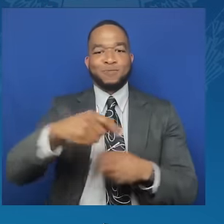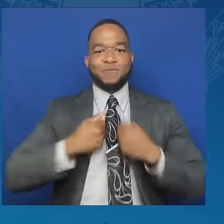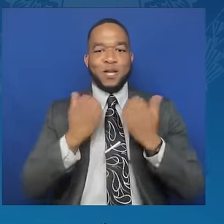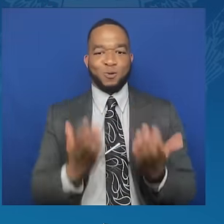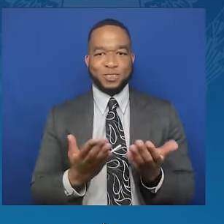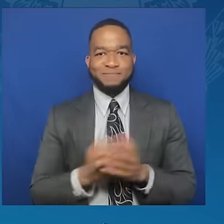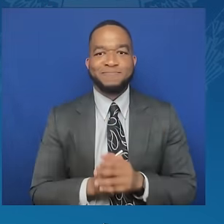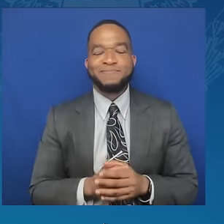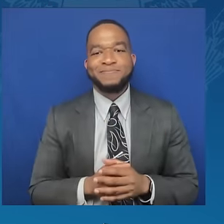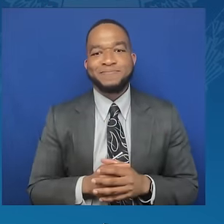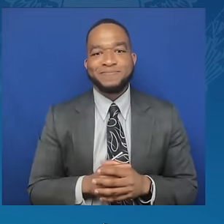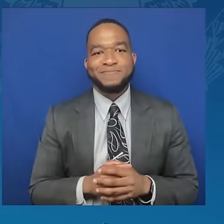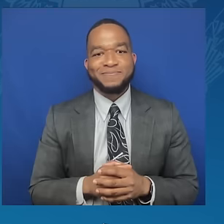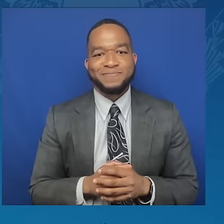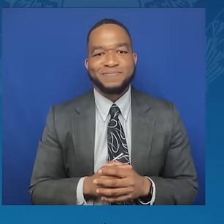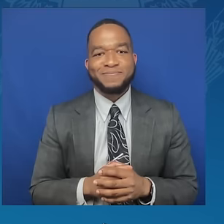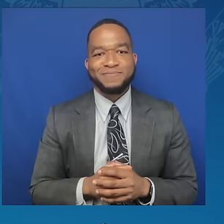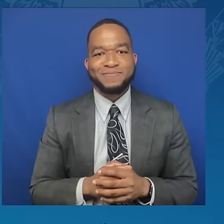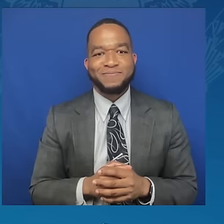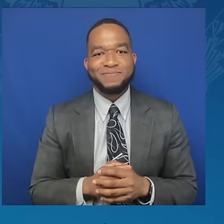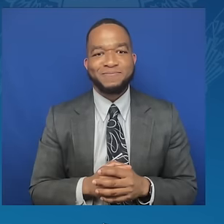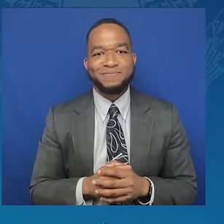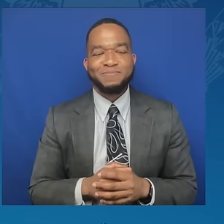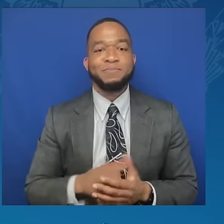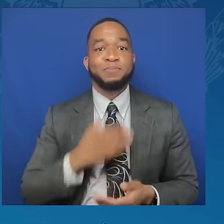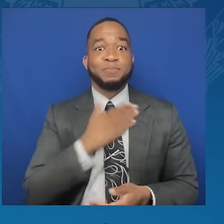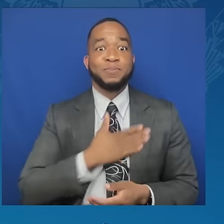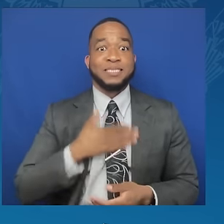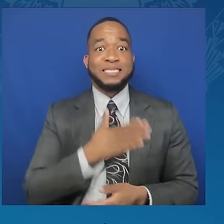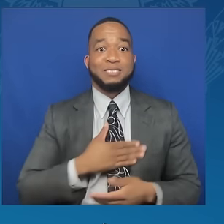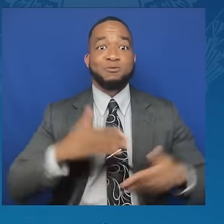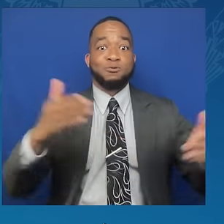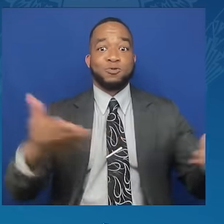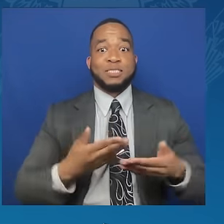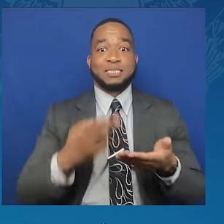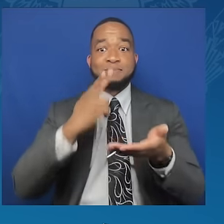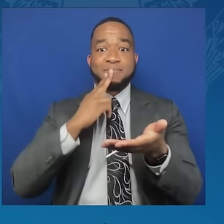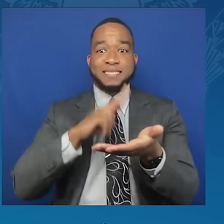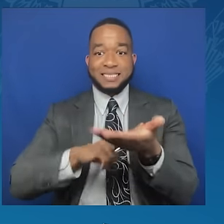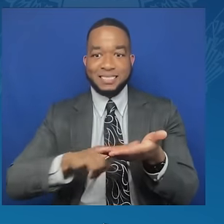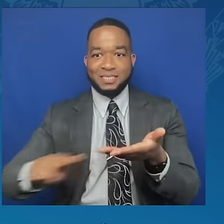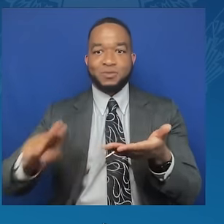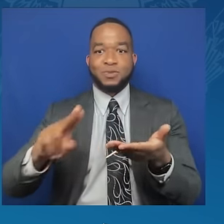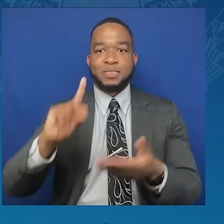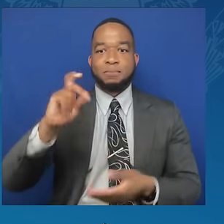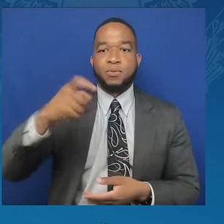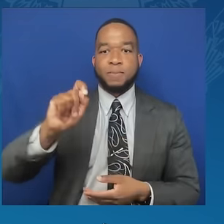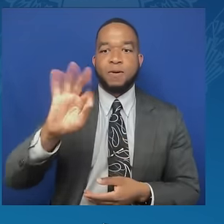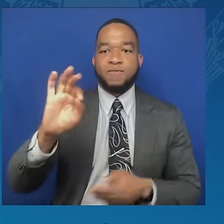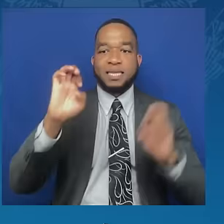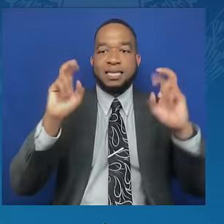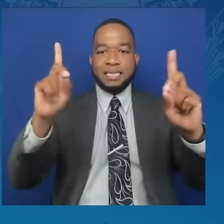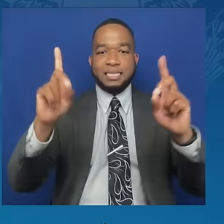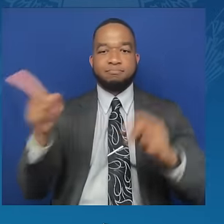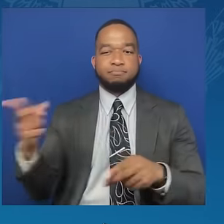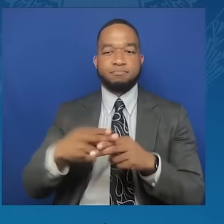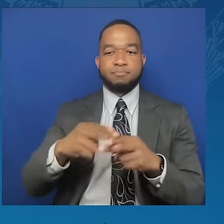Please welcome Secretary of the United States Department of Education, Miguel Cardona.